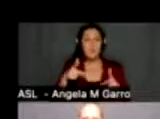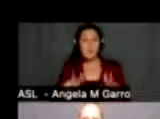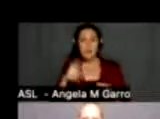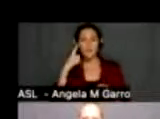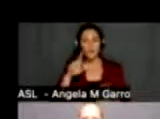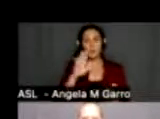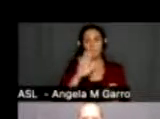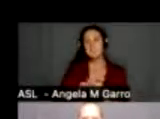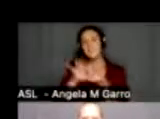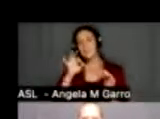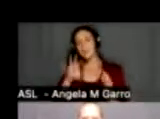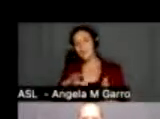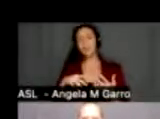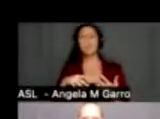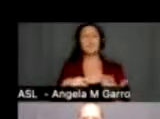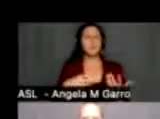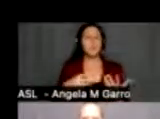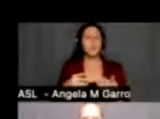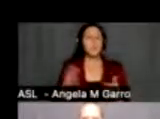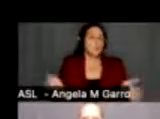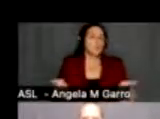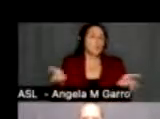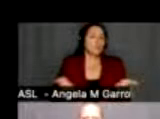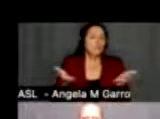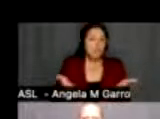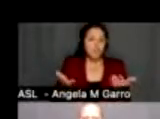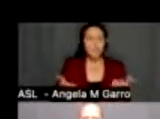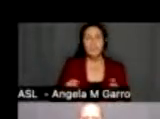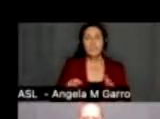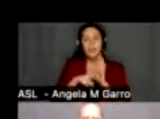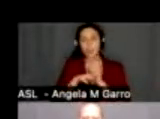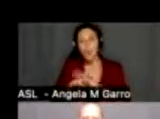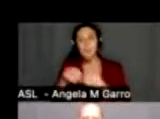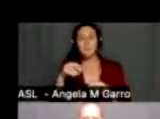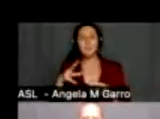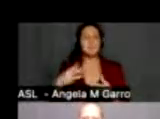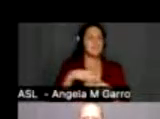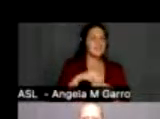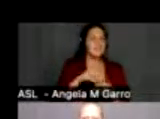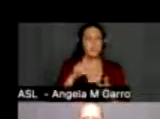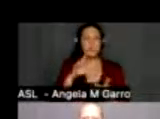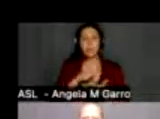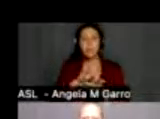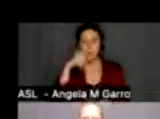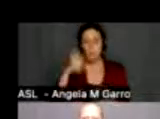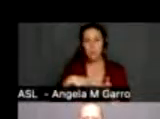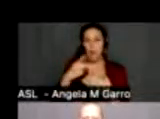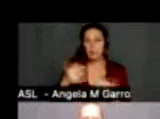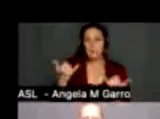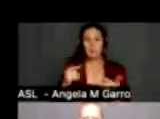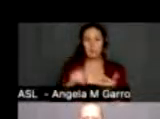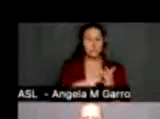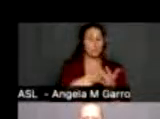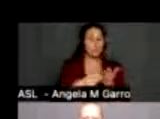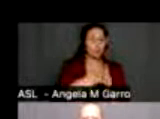input to encourage enrollment in the summer program. So let's talk about those steps now.